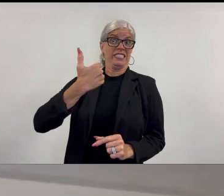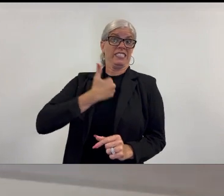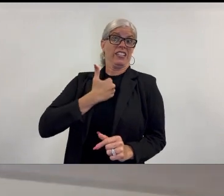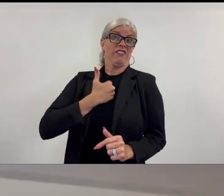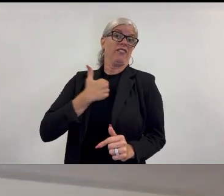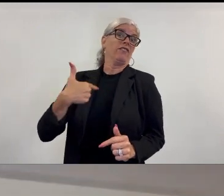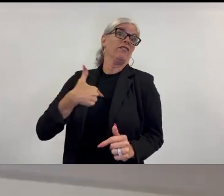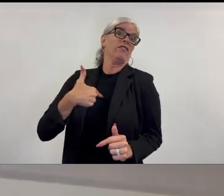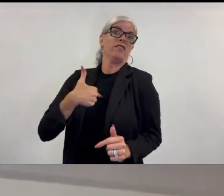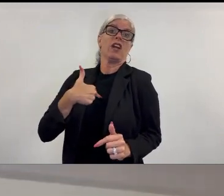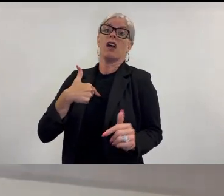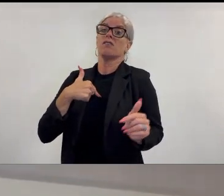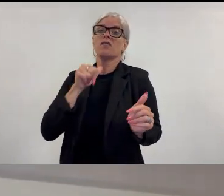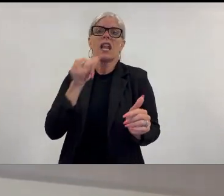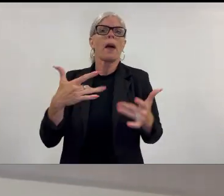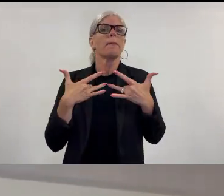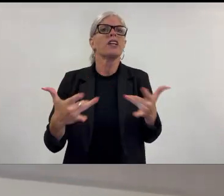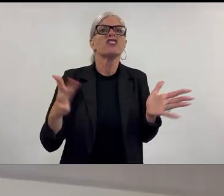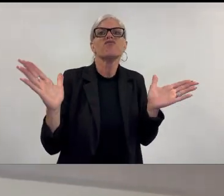it specifically to people that